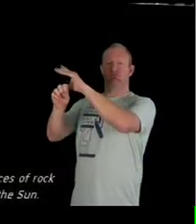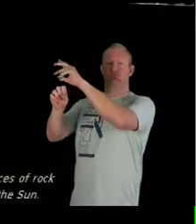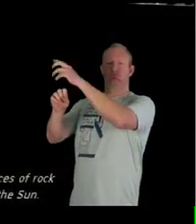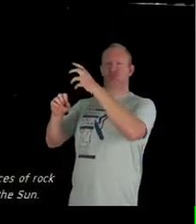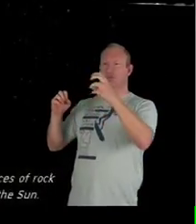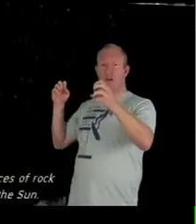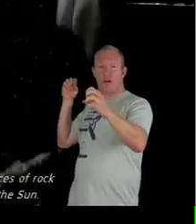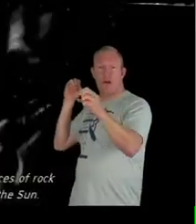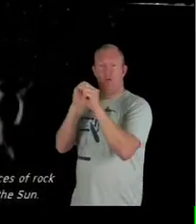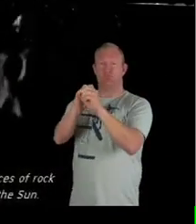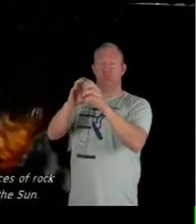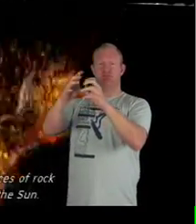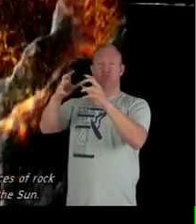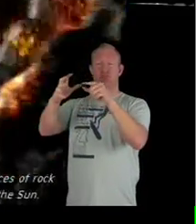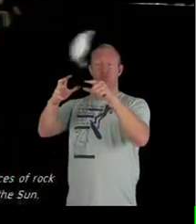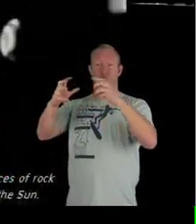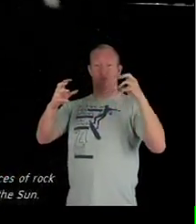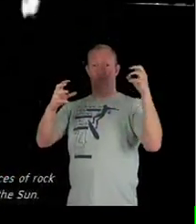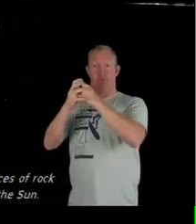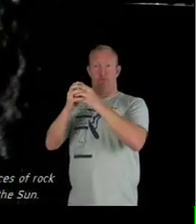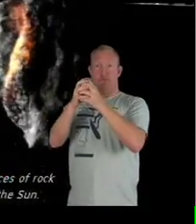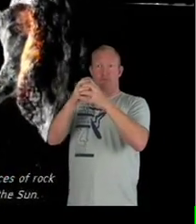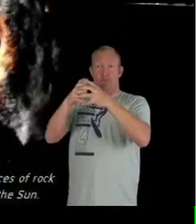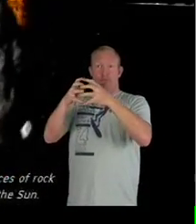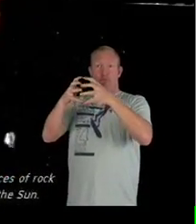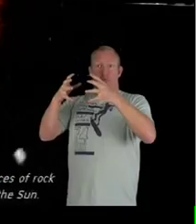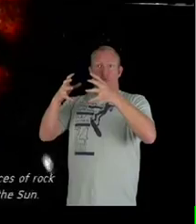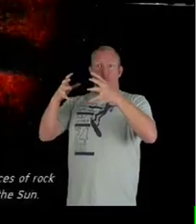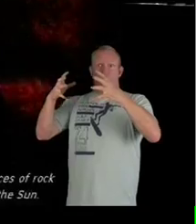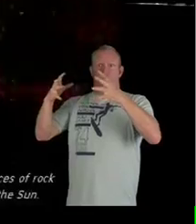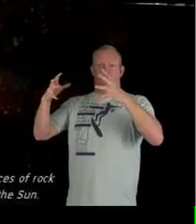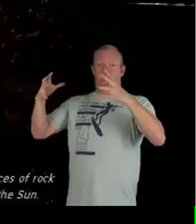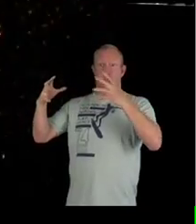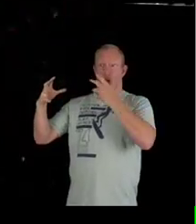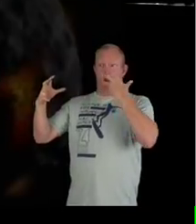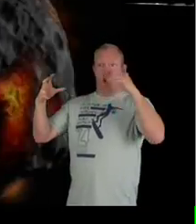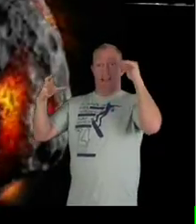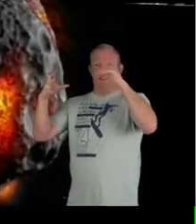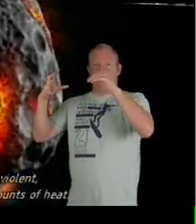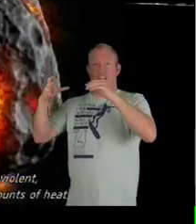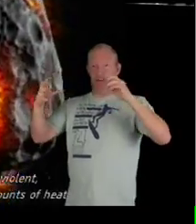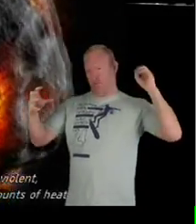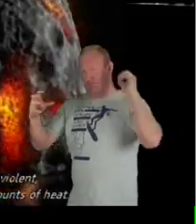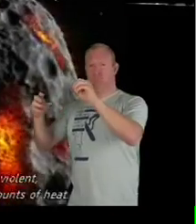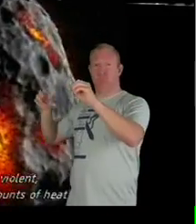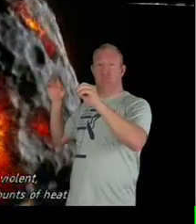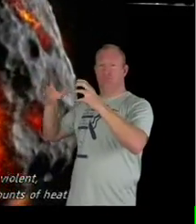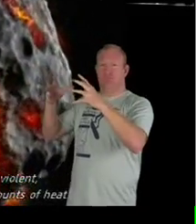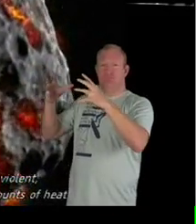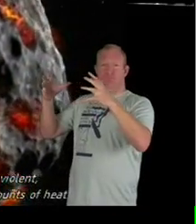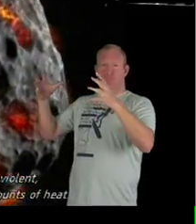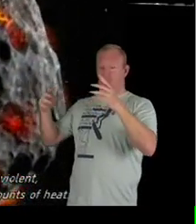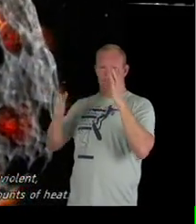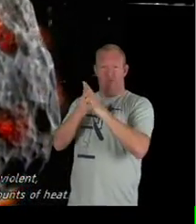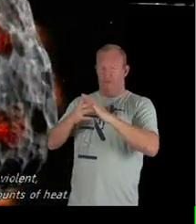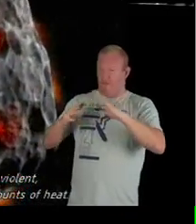Little more than a few pieces of rock colliding as they circle the sun. These impacts were so